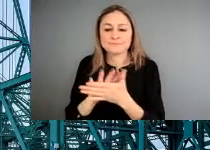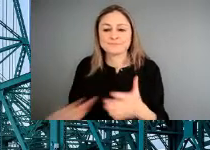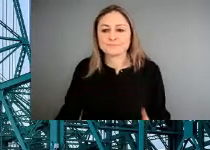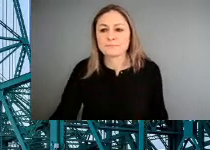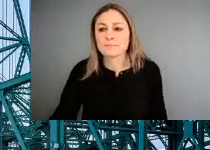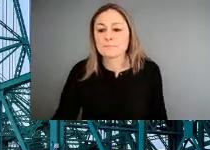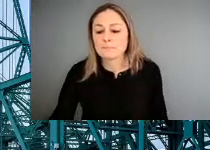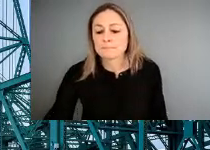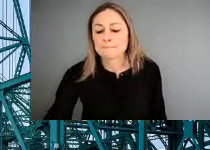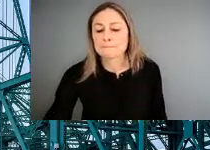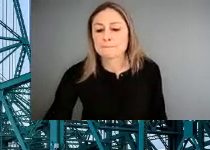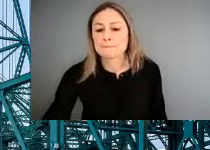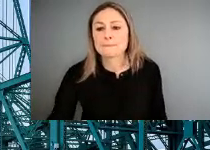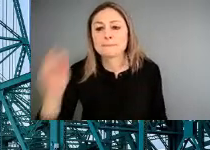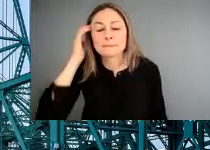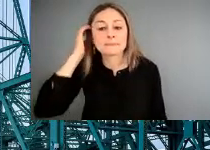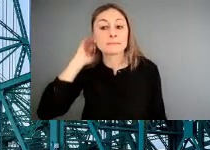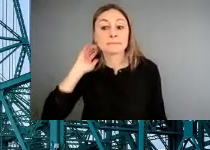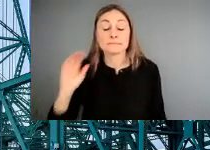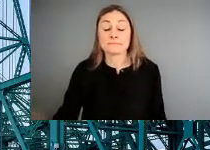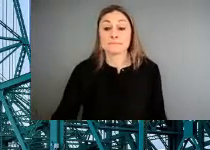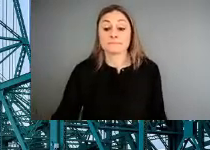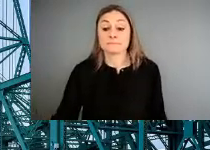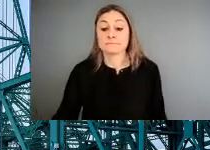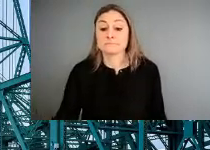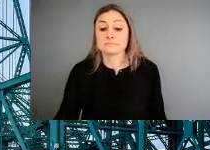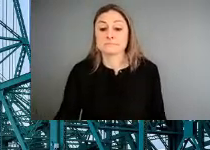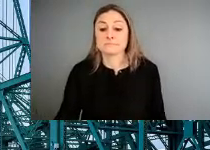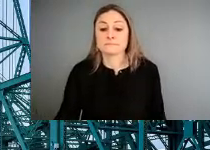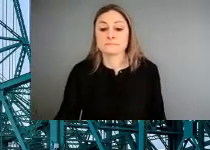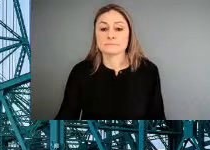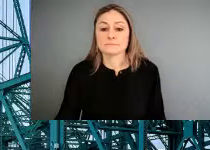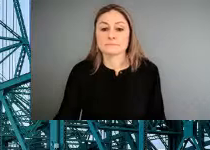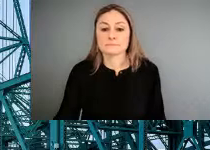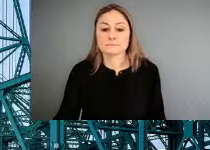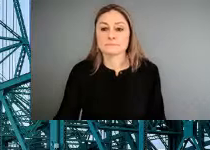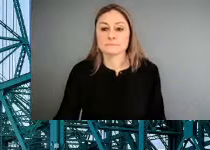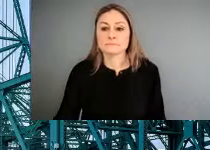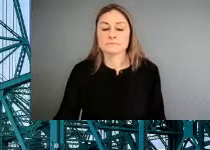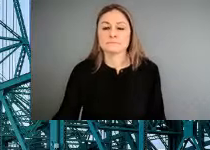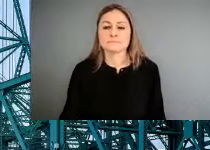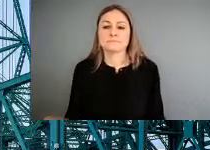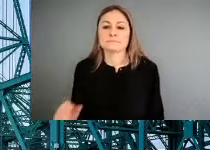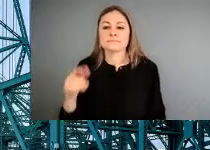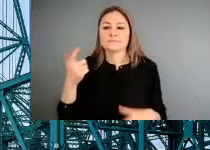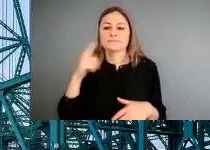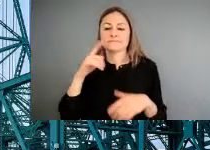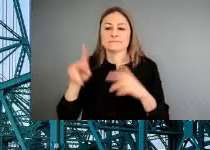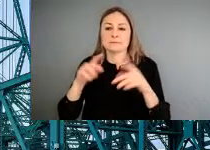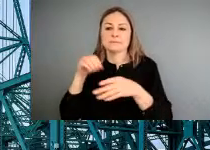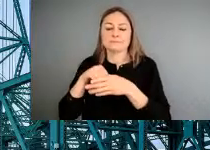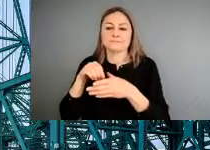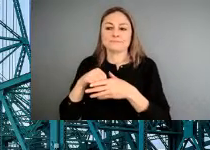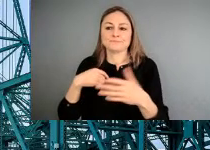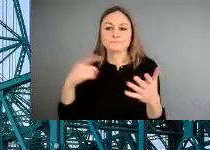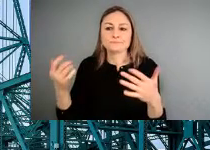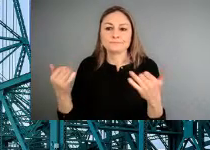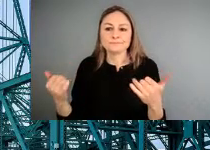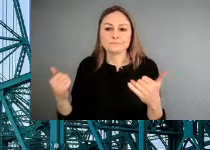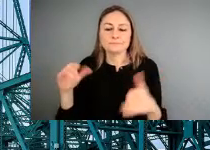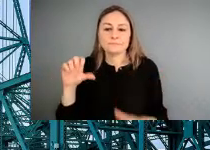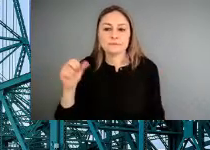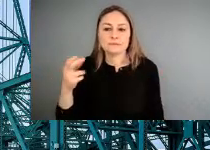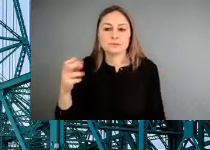My name is Priya Dhanapal, and I use Sheila pronouns. I'm the Deputy Administrator for City of Portland, and I